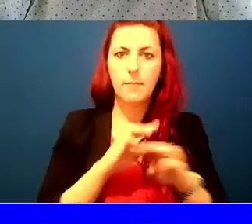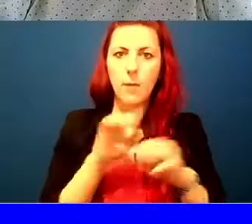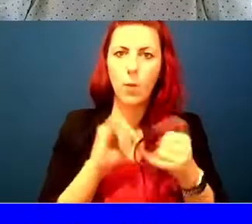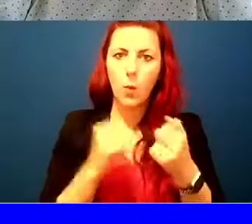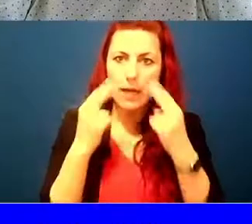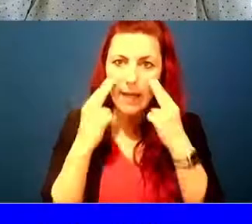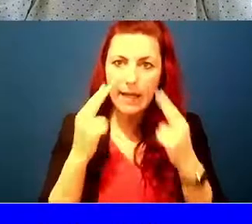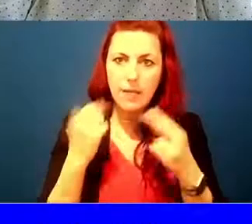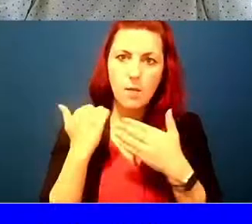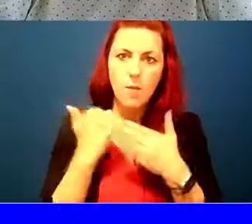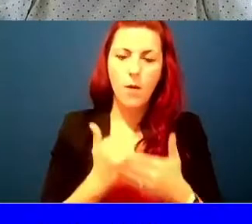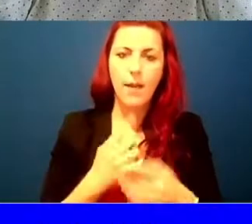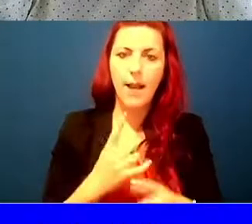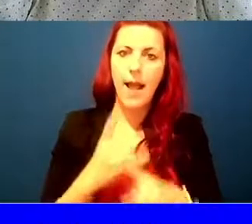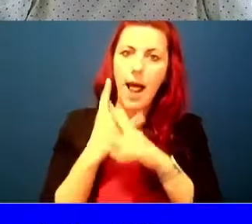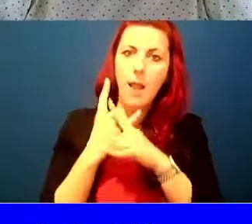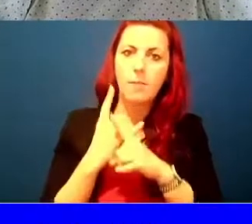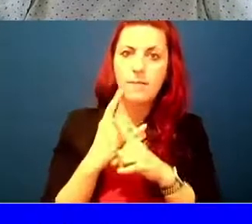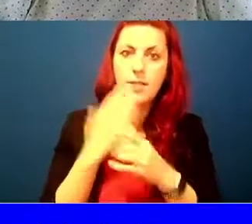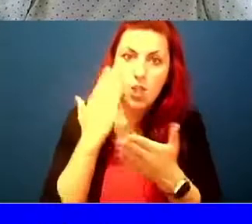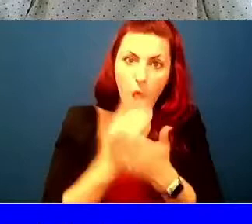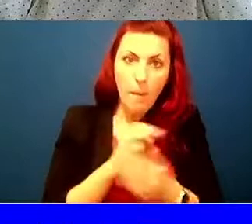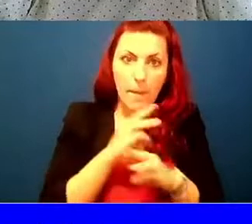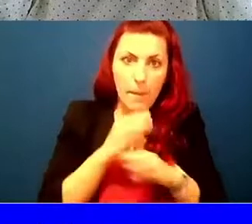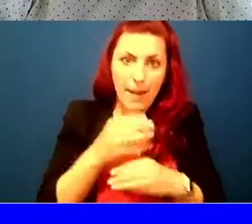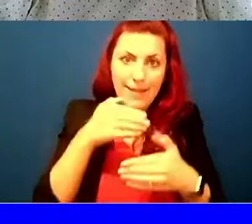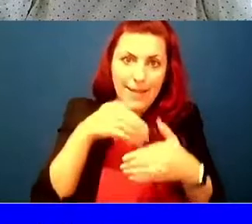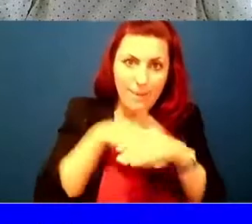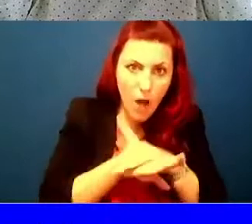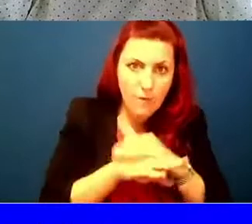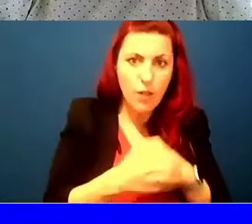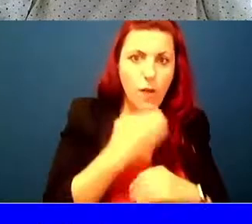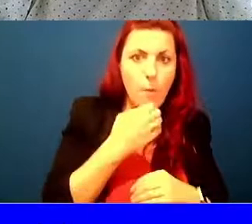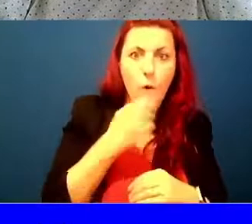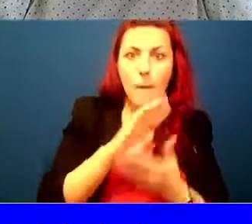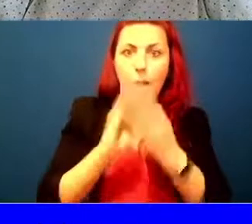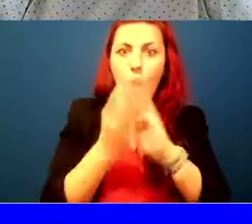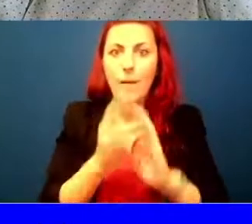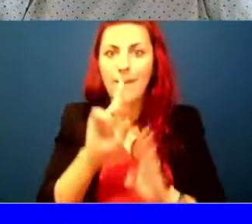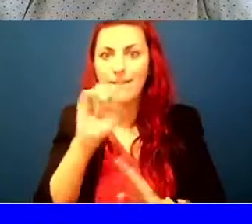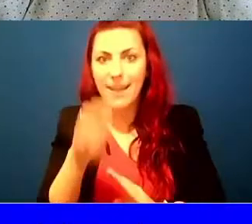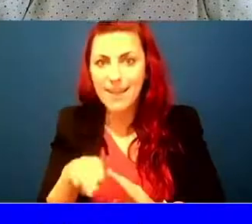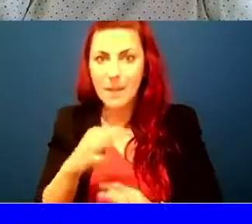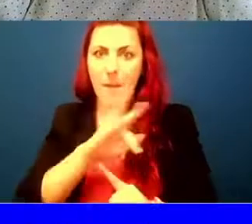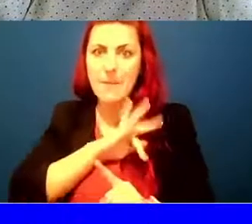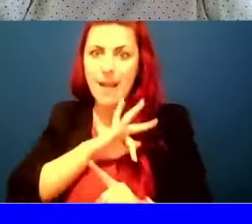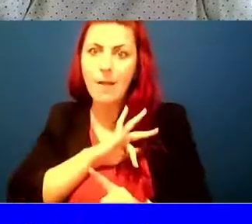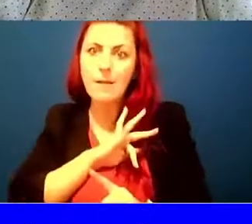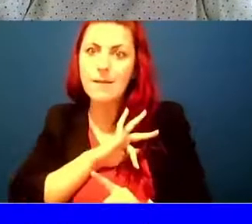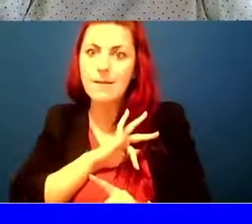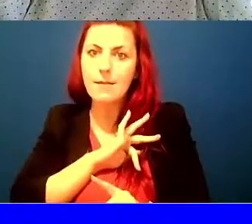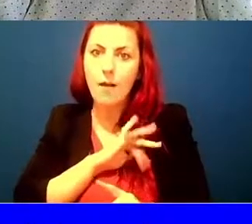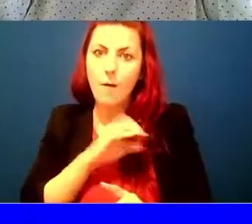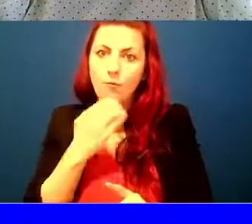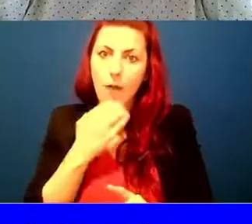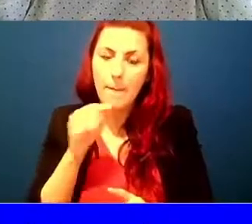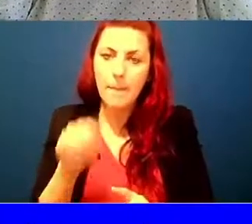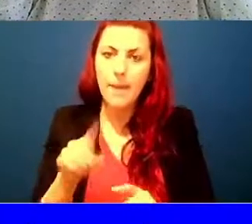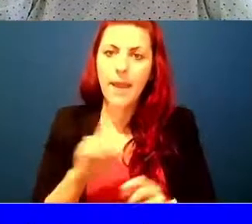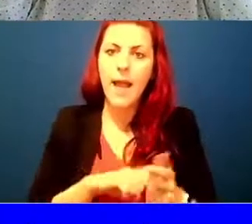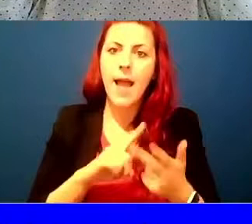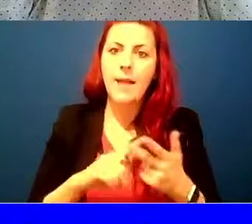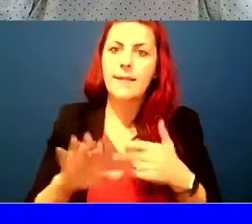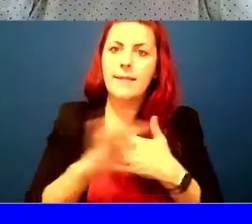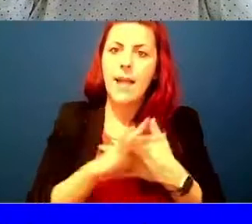help avoid people falling into criminality or becoming victims of crime as well. Also safeguarding issues, which I'm sure